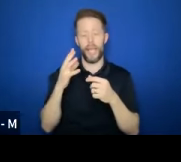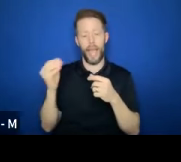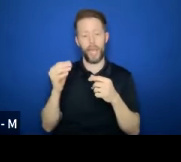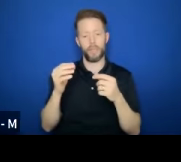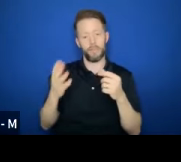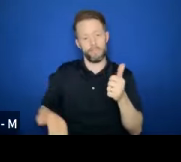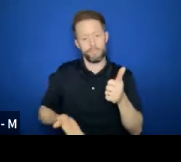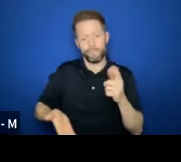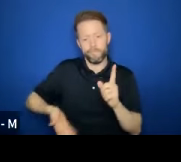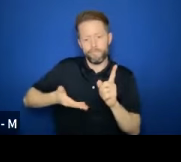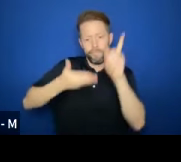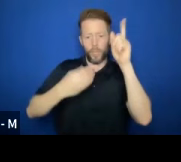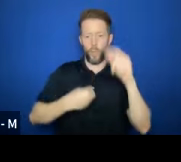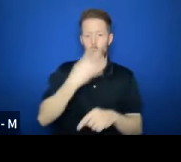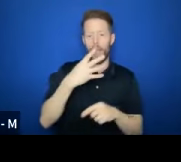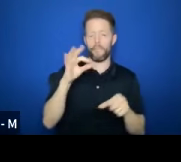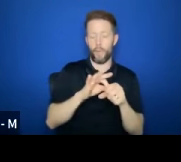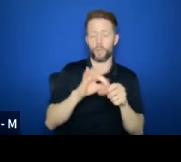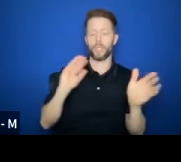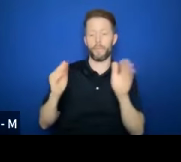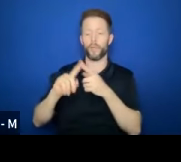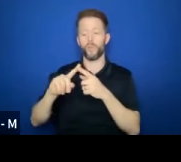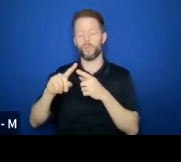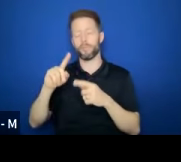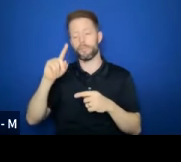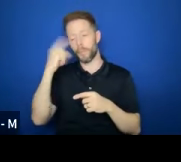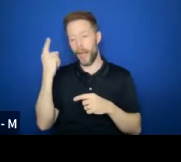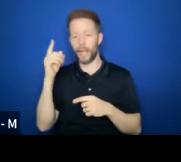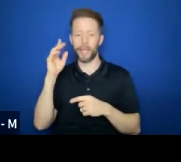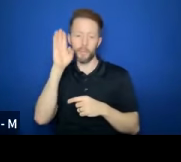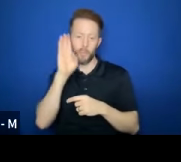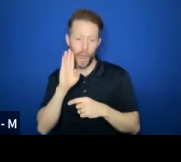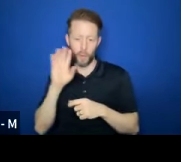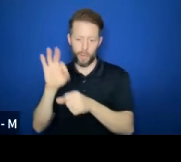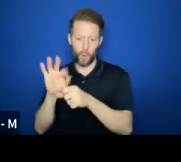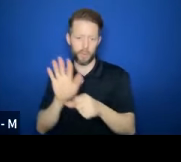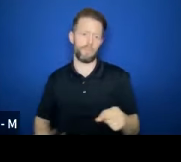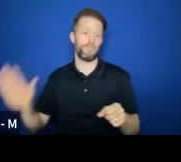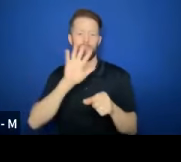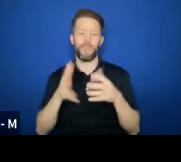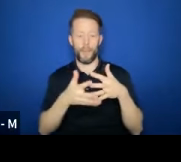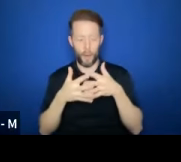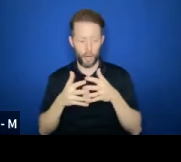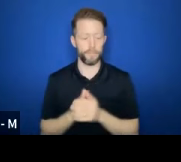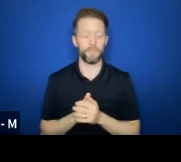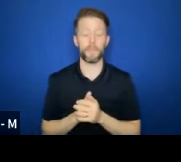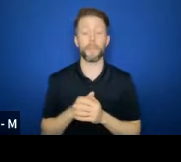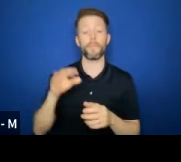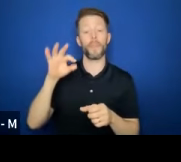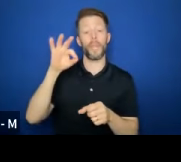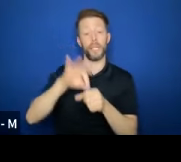as compared to Black folks and brown folks across the country. The Electoral College